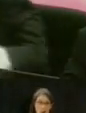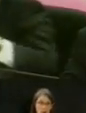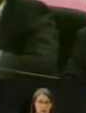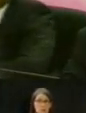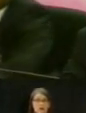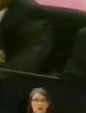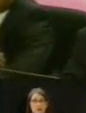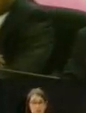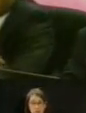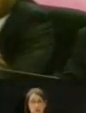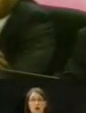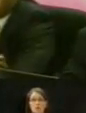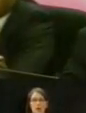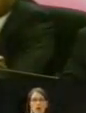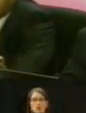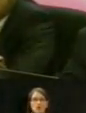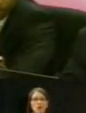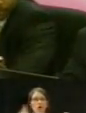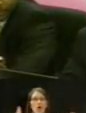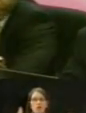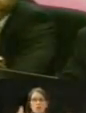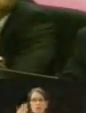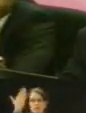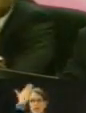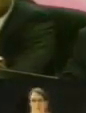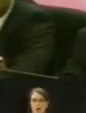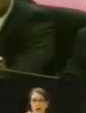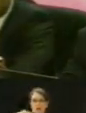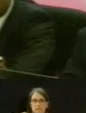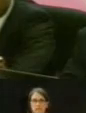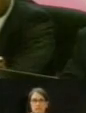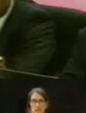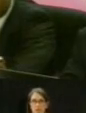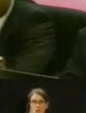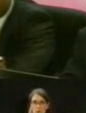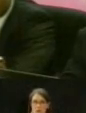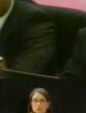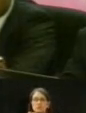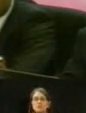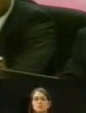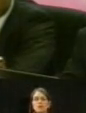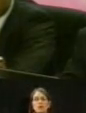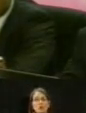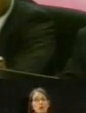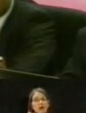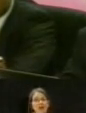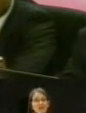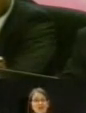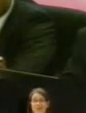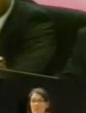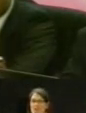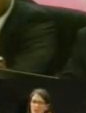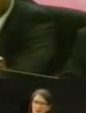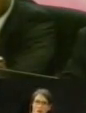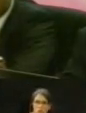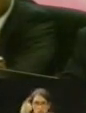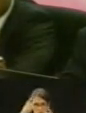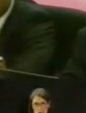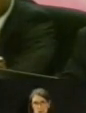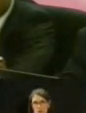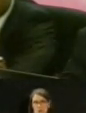public. So that was sort of the slate method by which only by unanimous consent we would consider them other than one at a